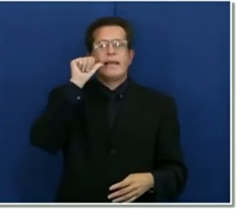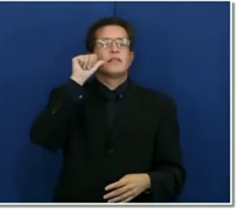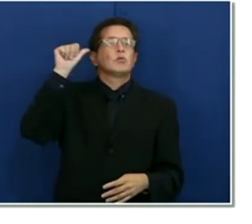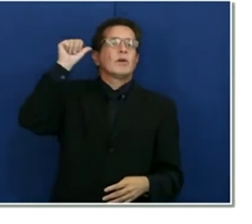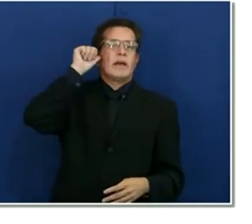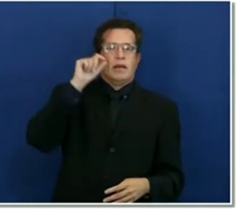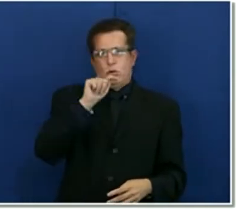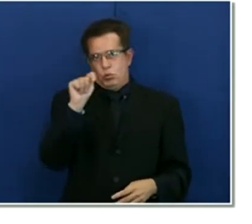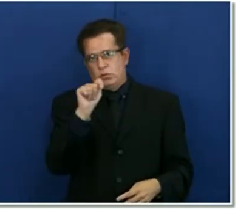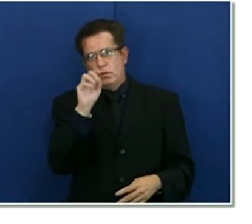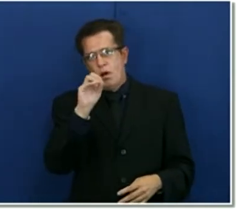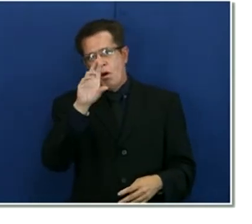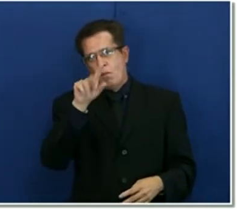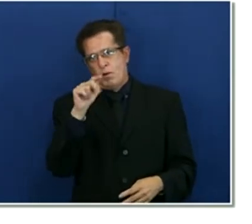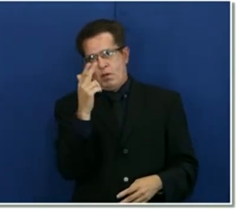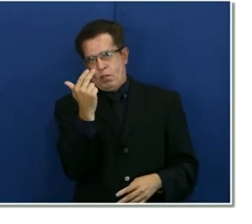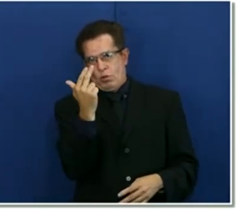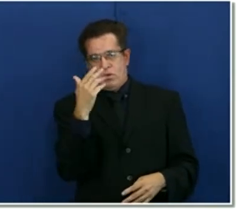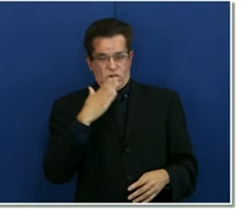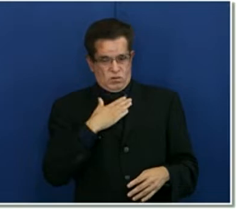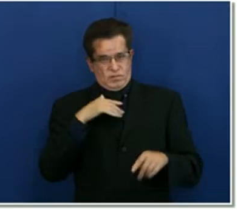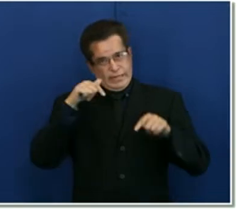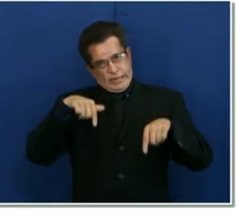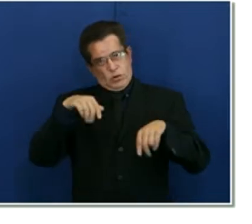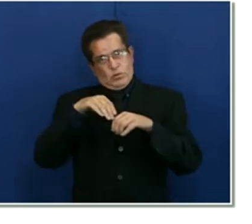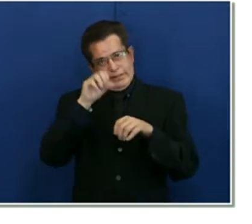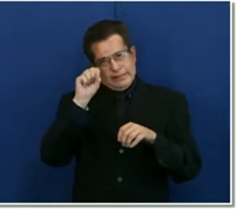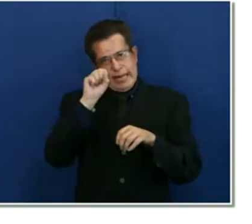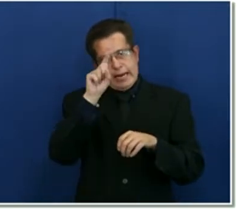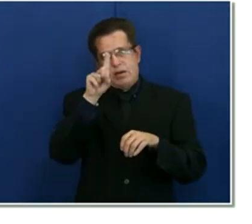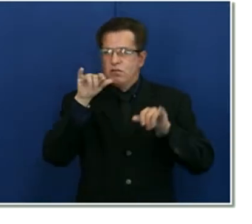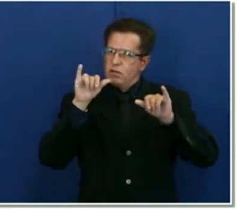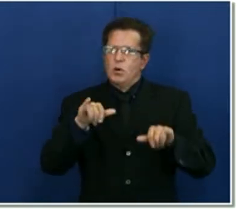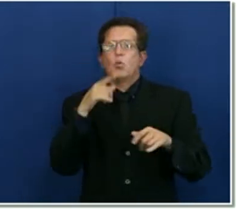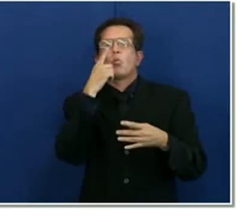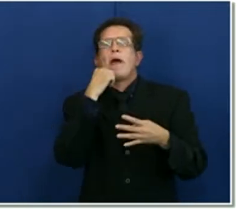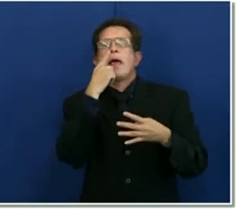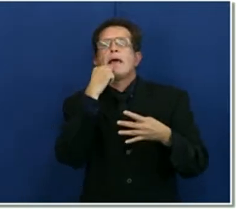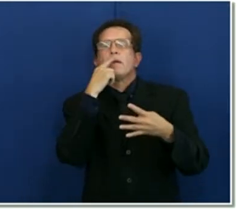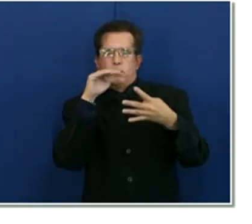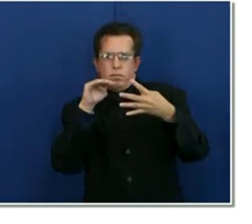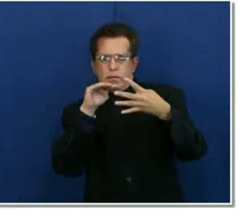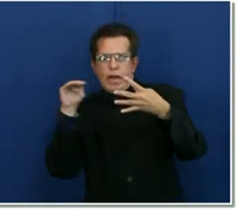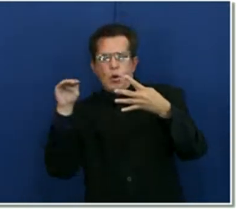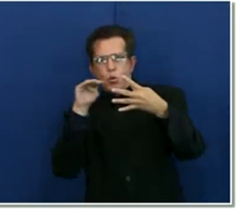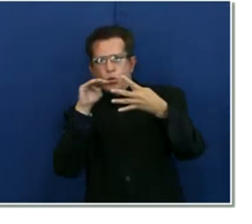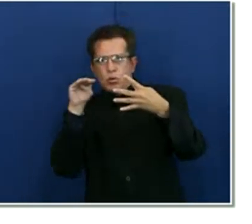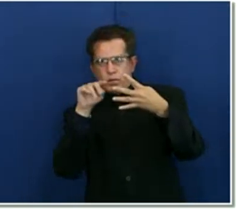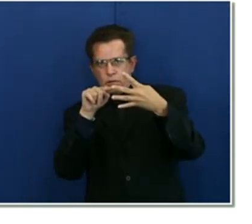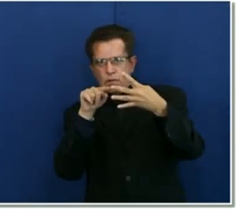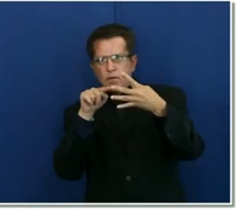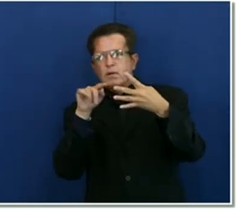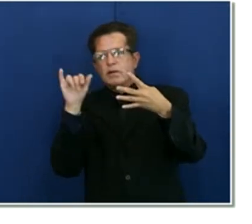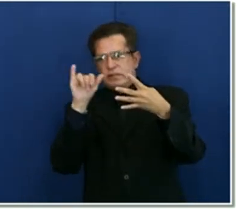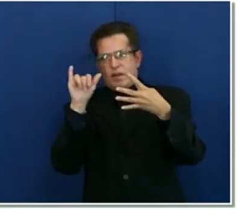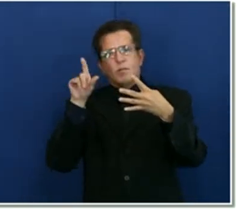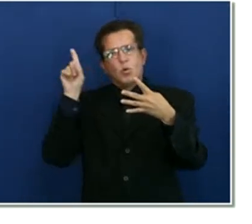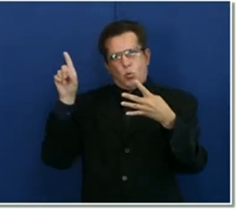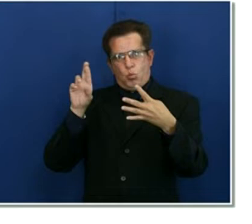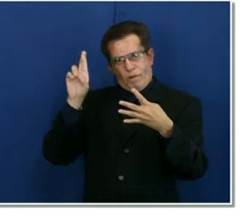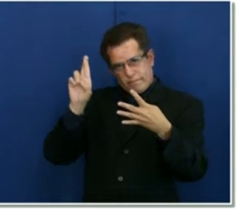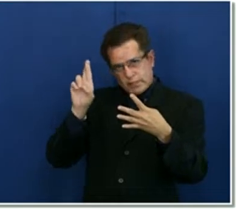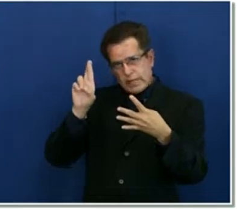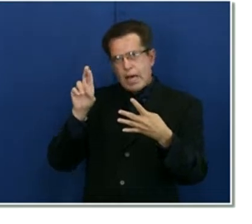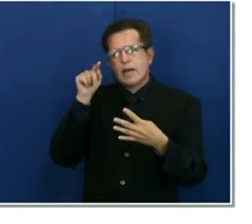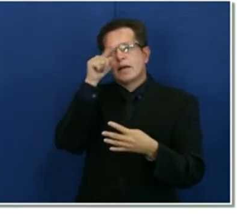October 13th, San Diego County remains in the tier 2 or red tier, along with the bordering counties, Riverside and